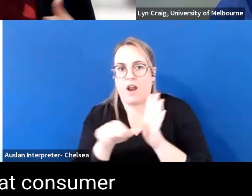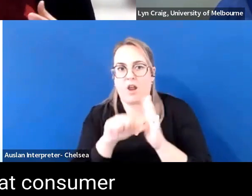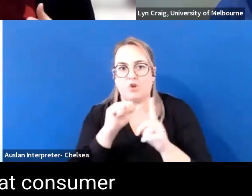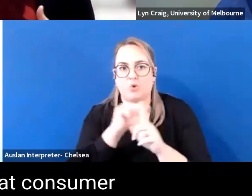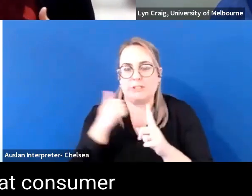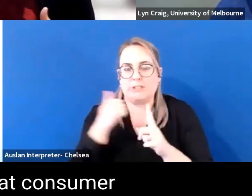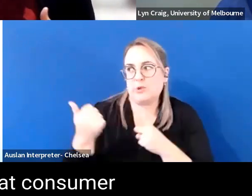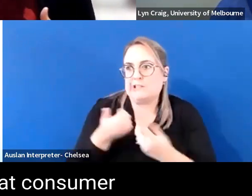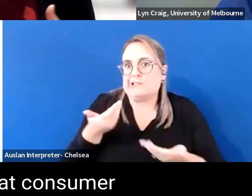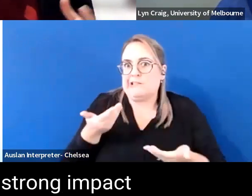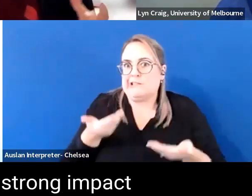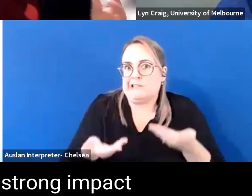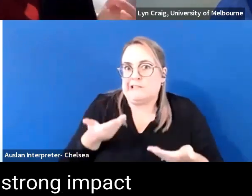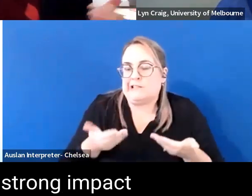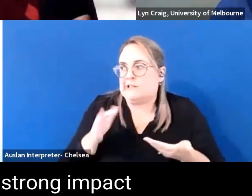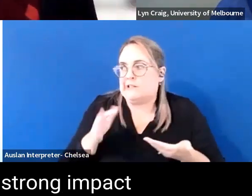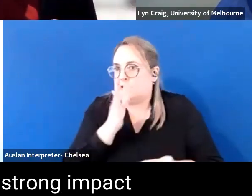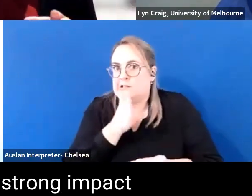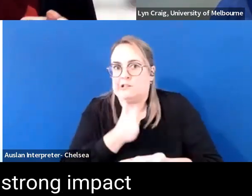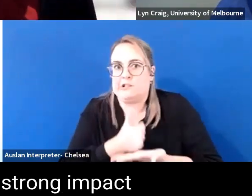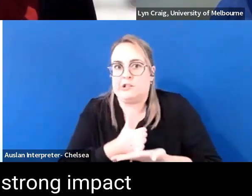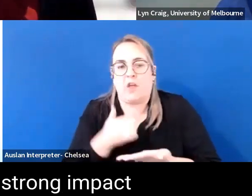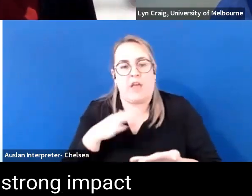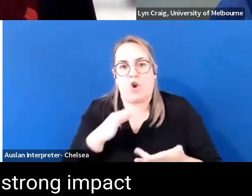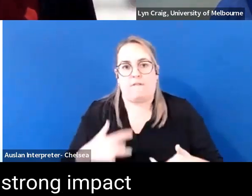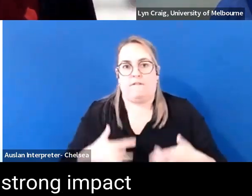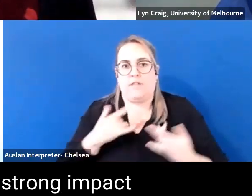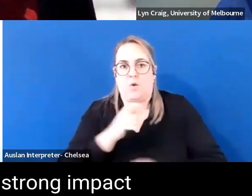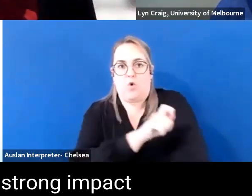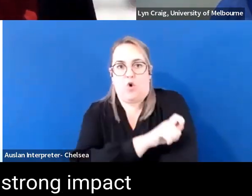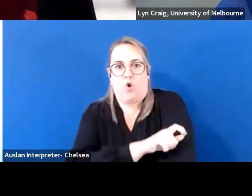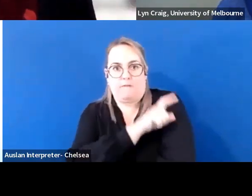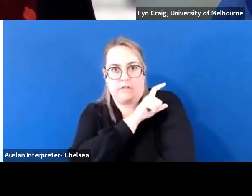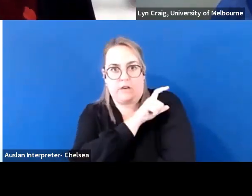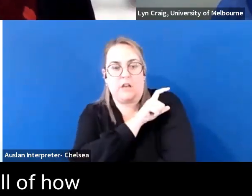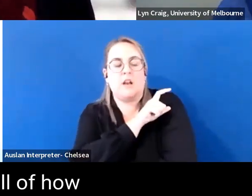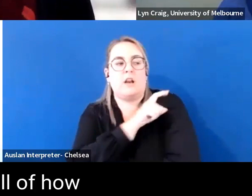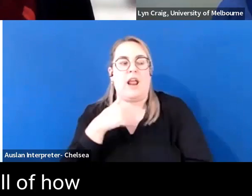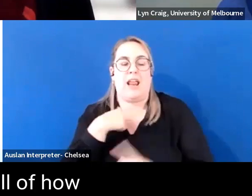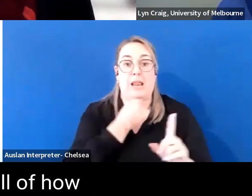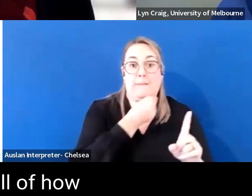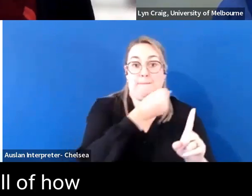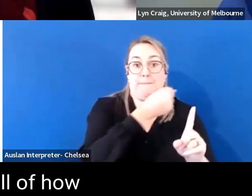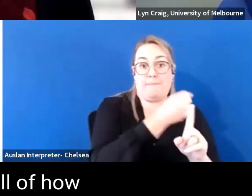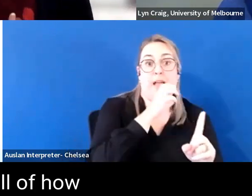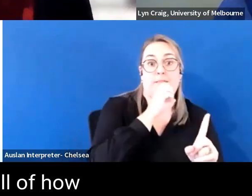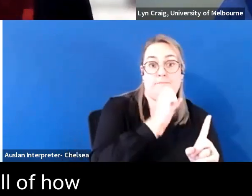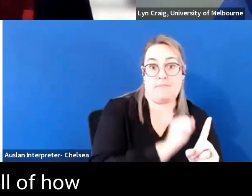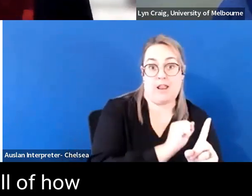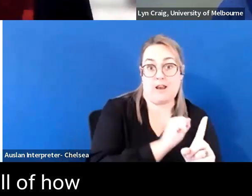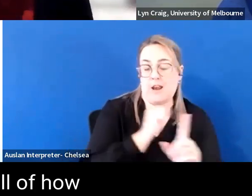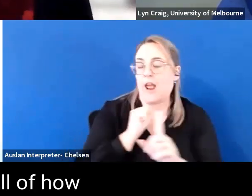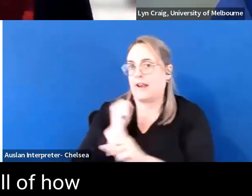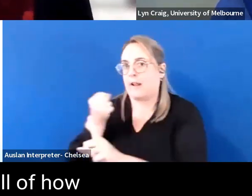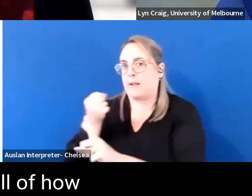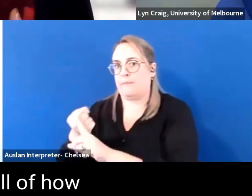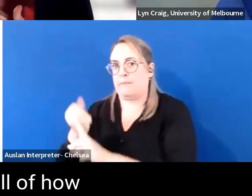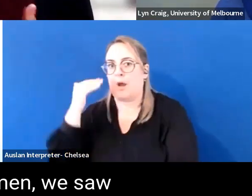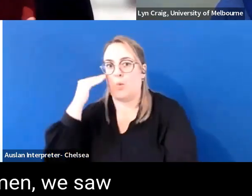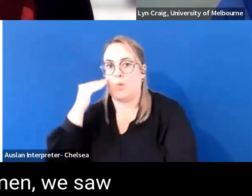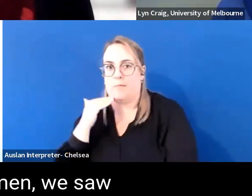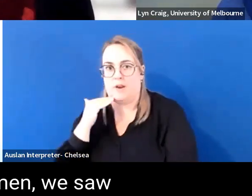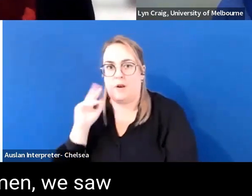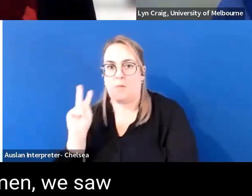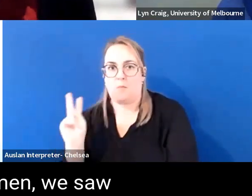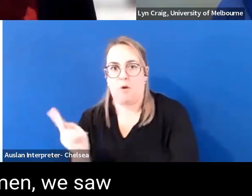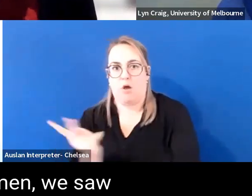that consumer confidence side was having a strong impact for both men and women in the fall of how we measure financial well-being.